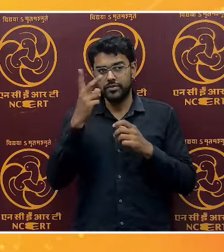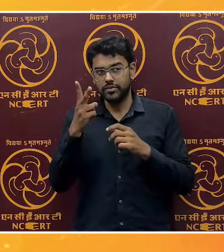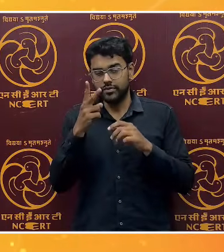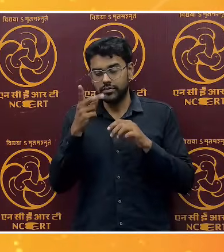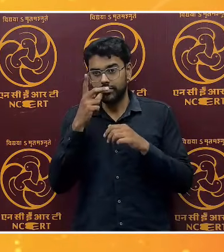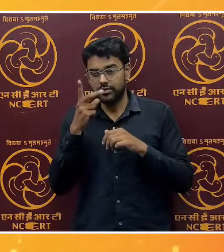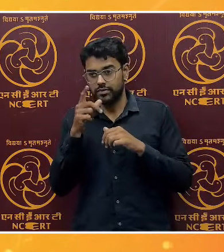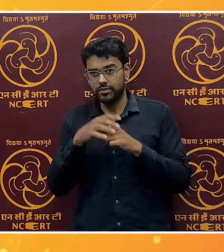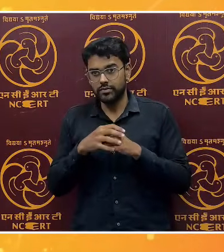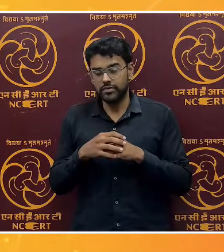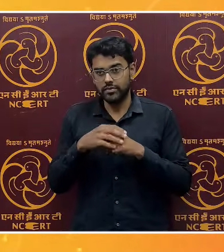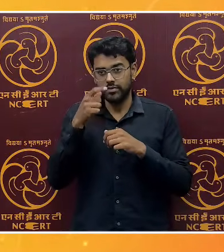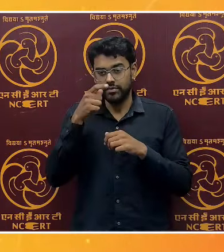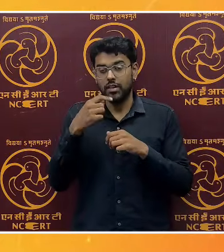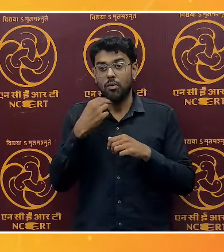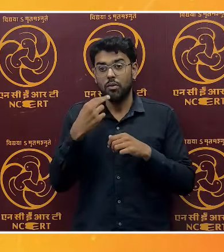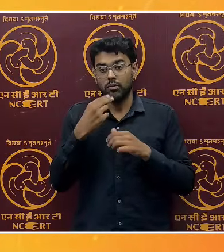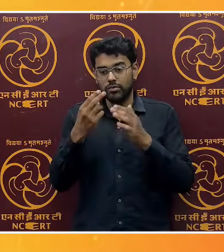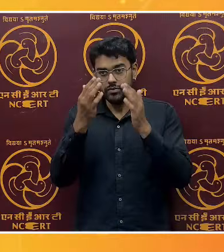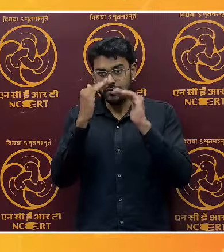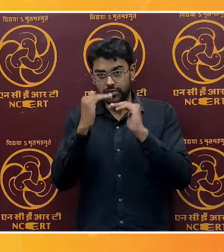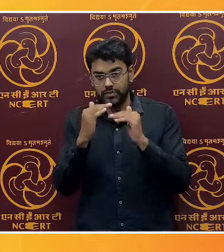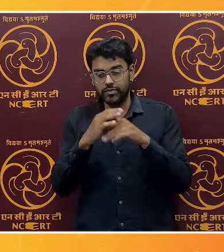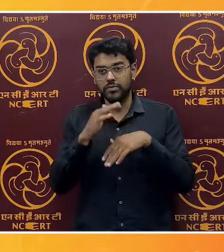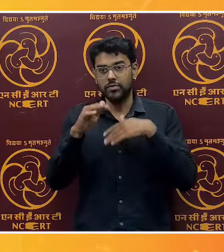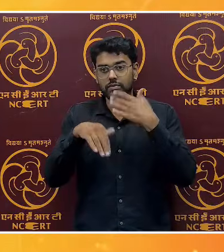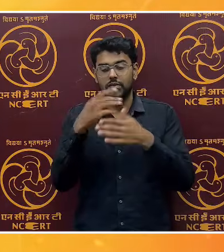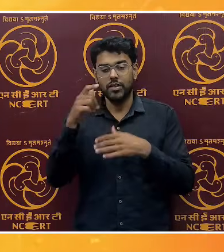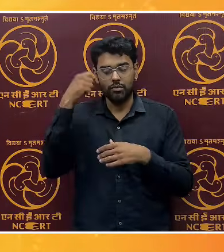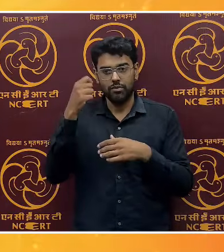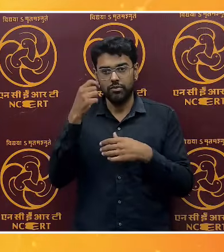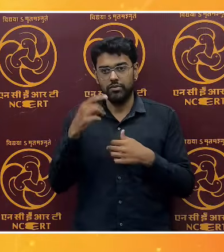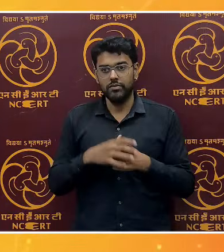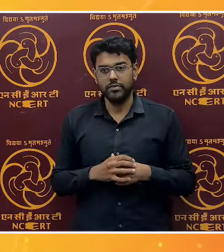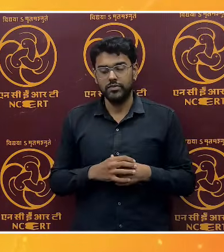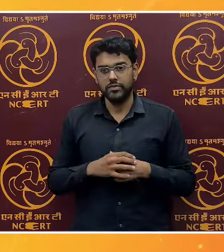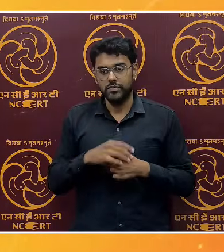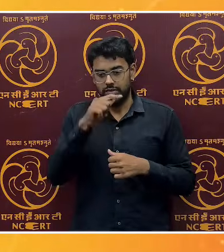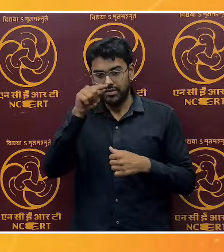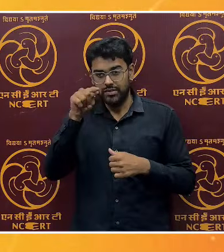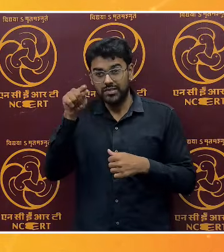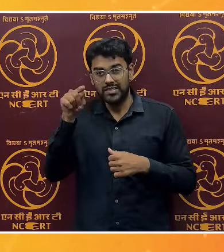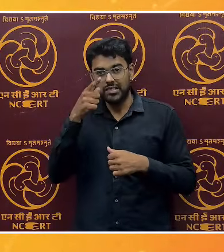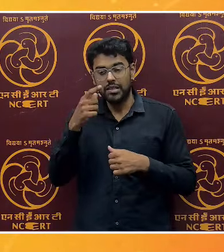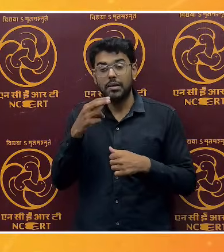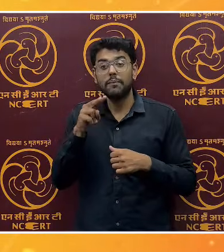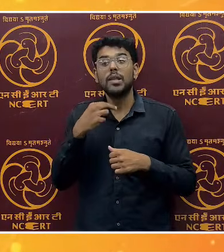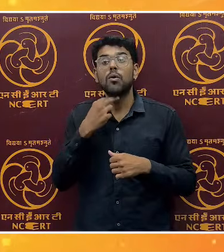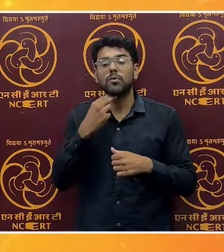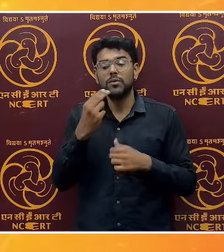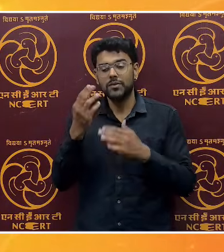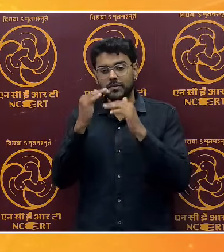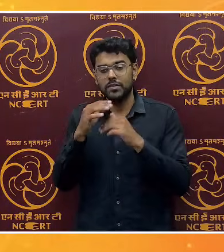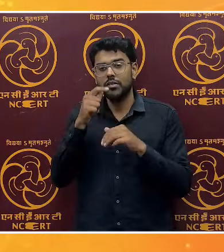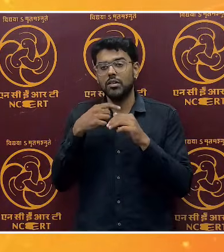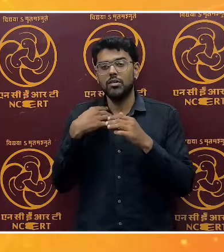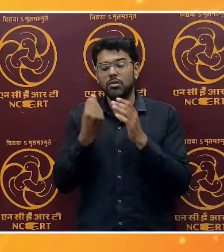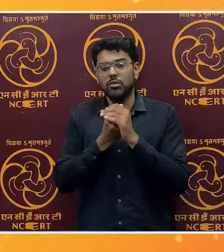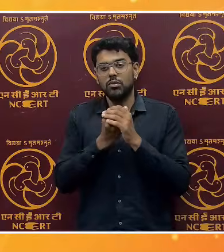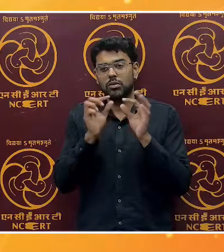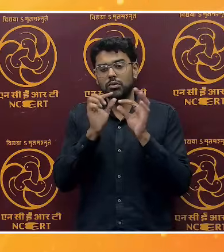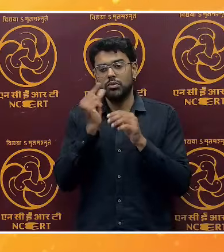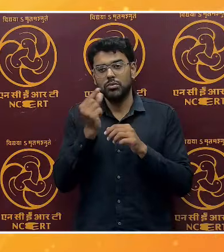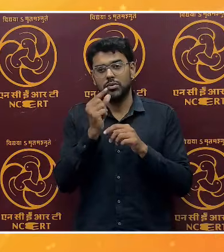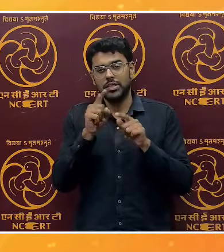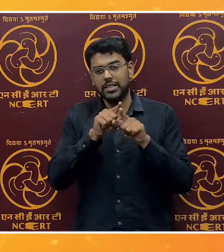lower layer is For the audio? for the audio. As you can see the waveform, right? So what we do, we just use a simple key. In the Adobe